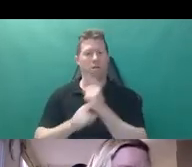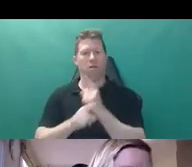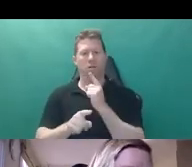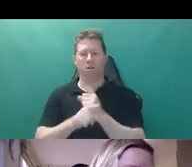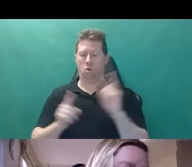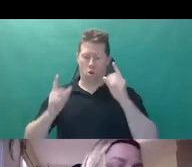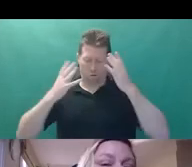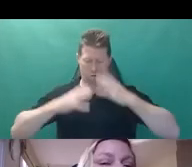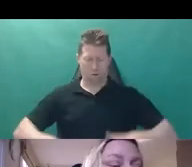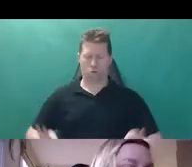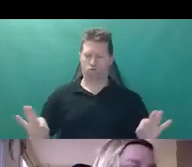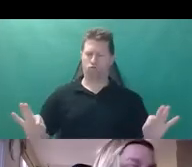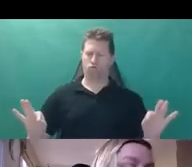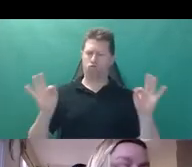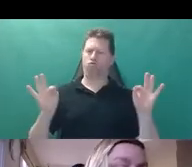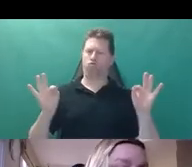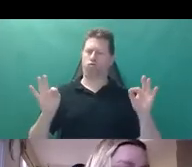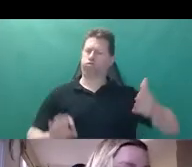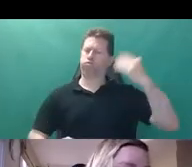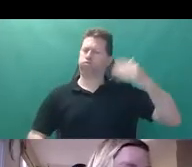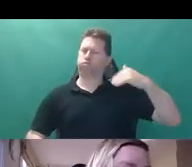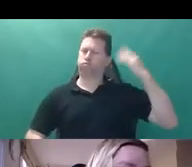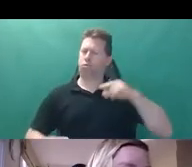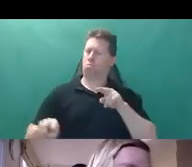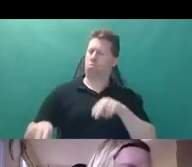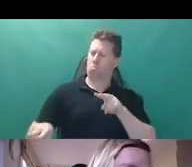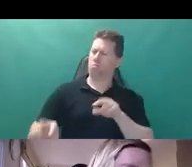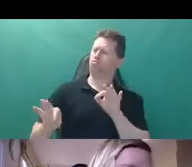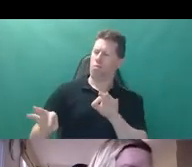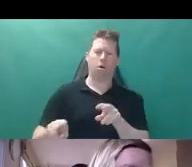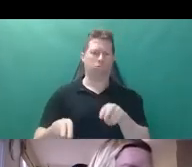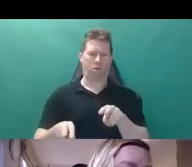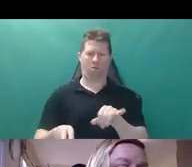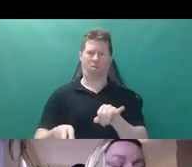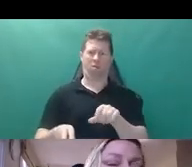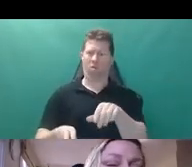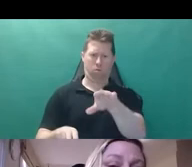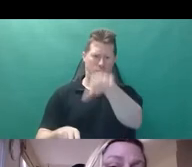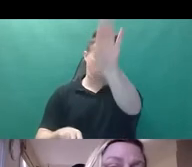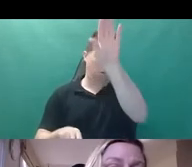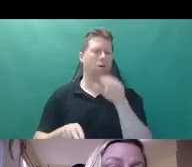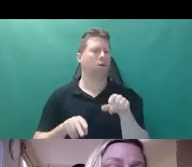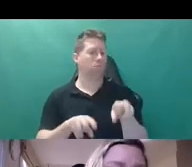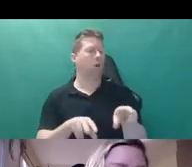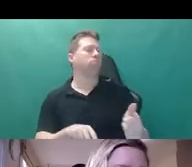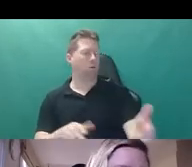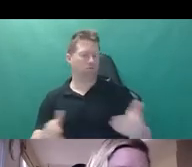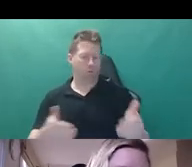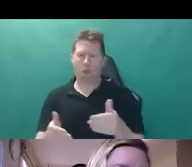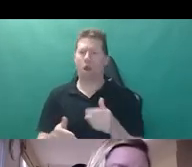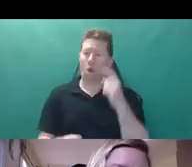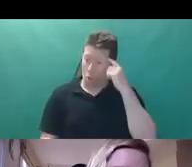perfection. Historically this was viewed as being the right thing for society at that time and it was felt that it was needed for the